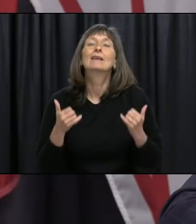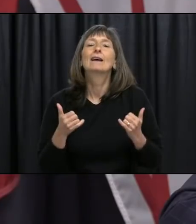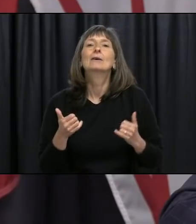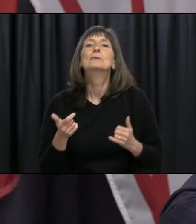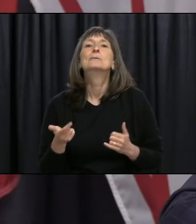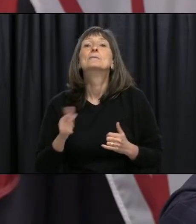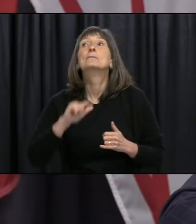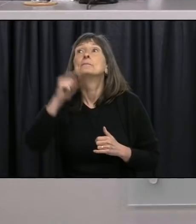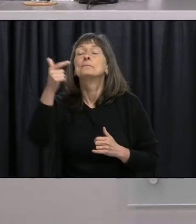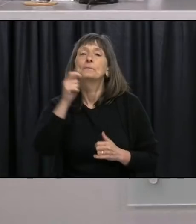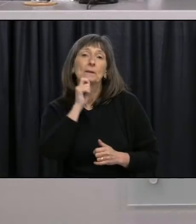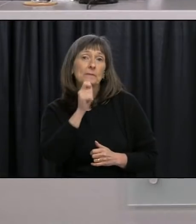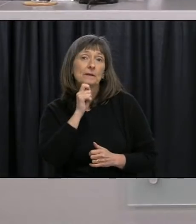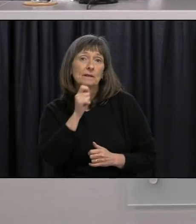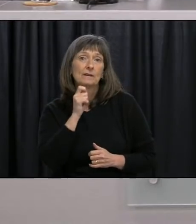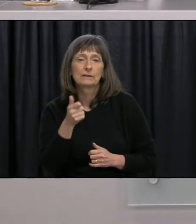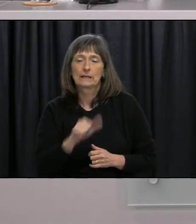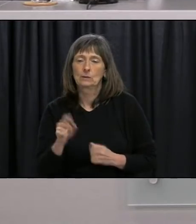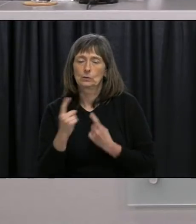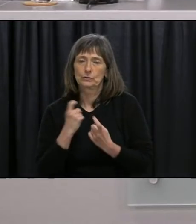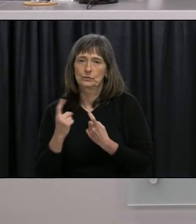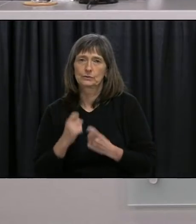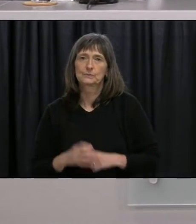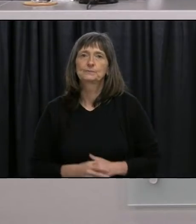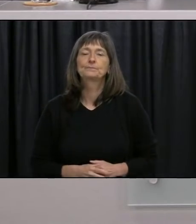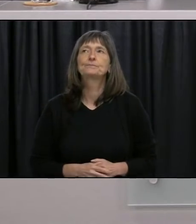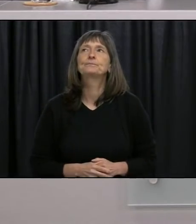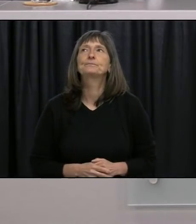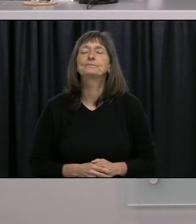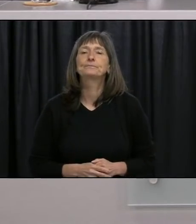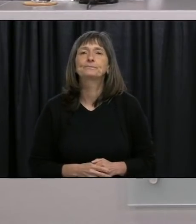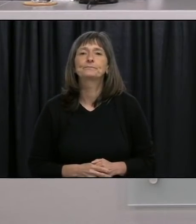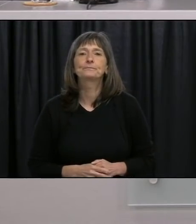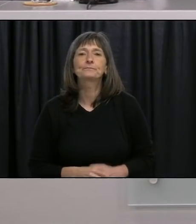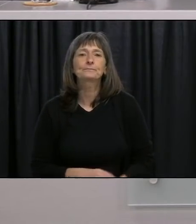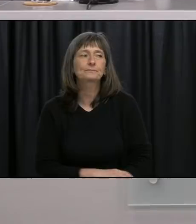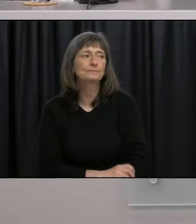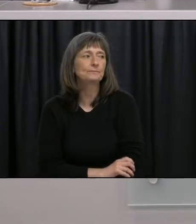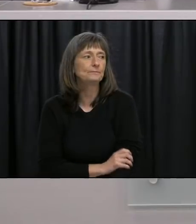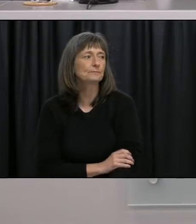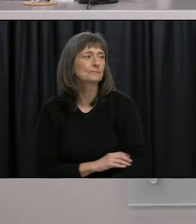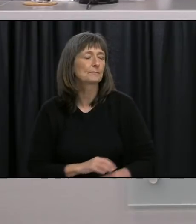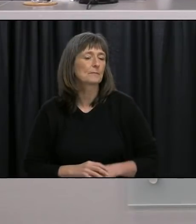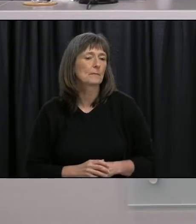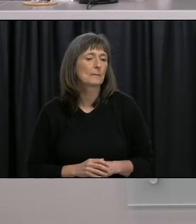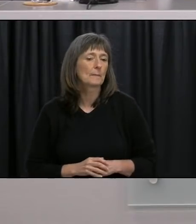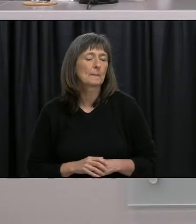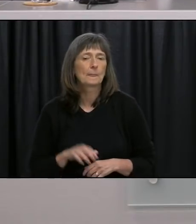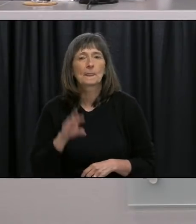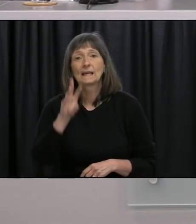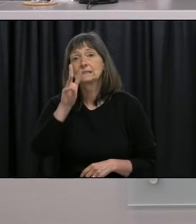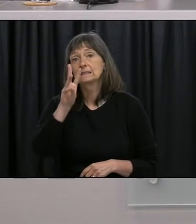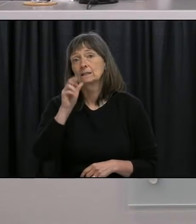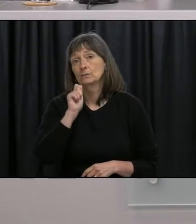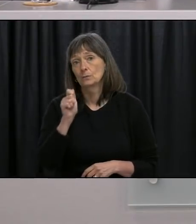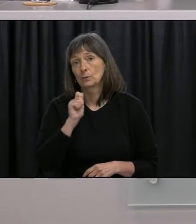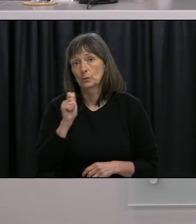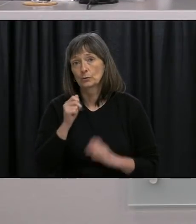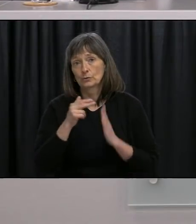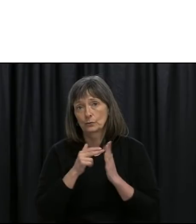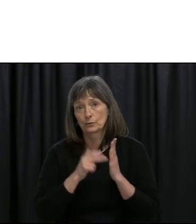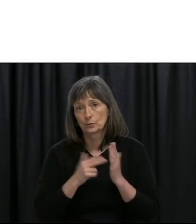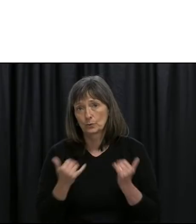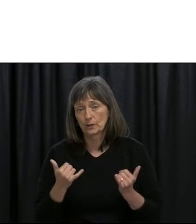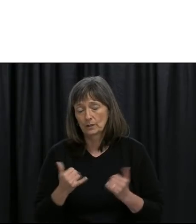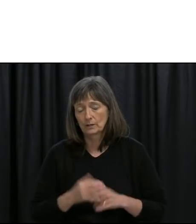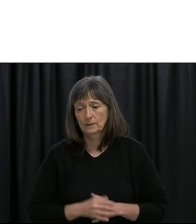over to the media for today's questions. Thank you, Premier. For the benefit of our speakers, we have 6 reporters registered for today's